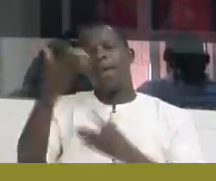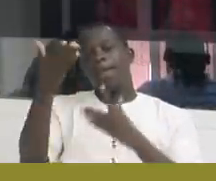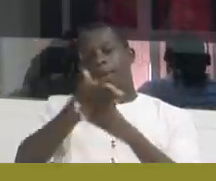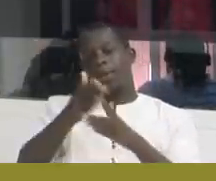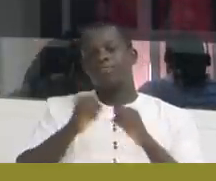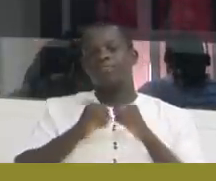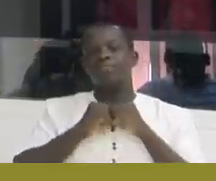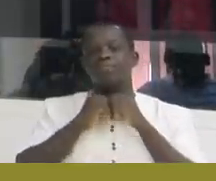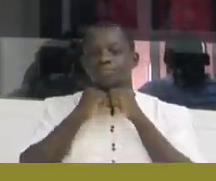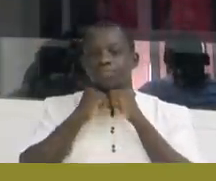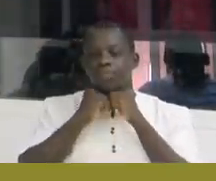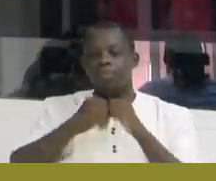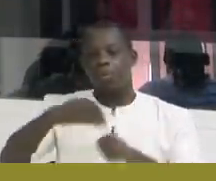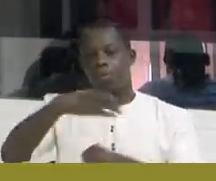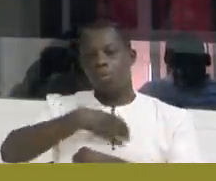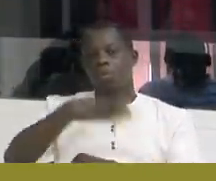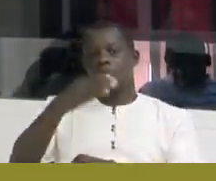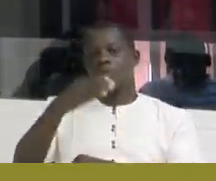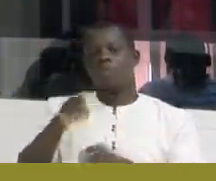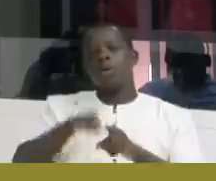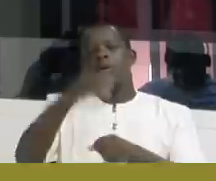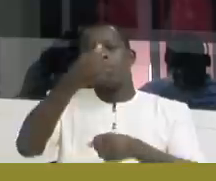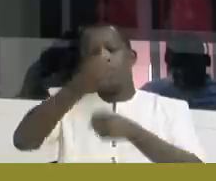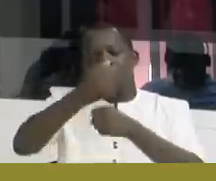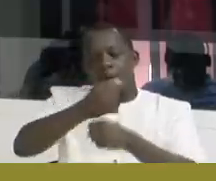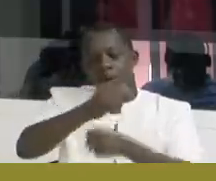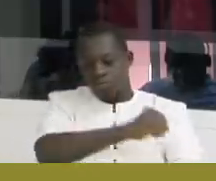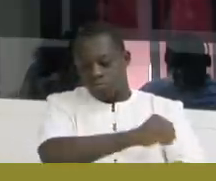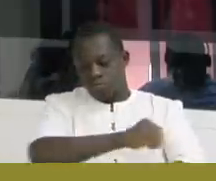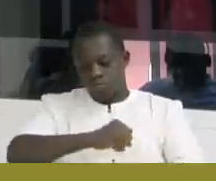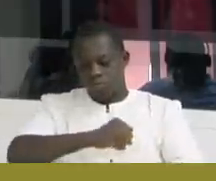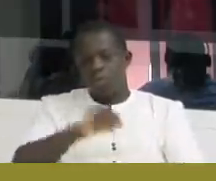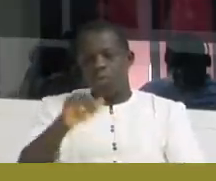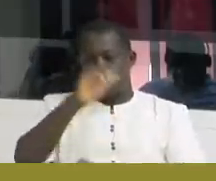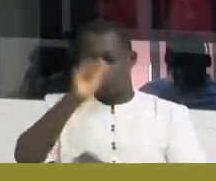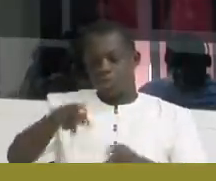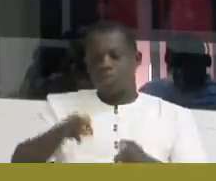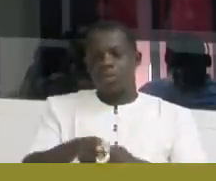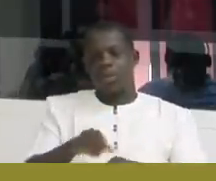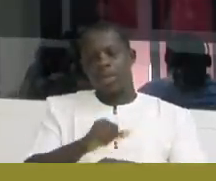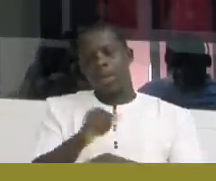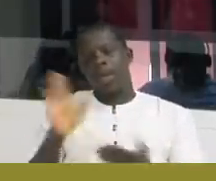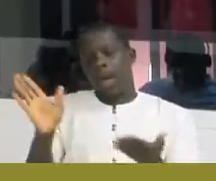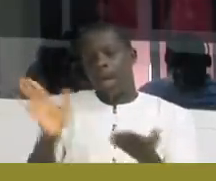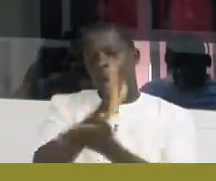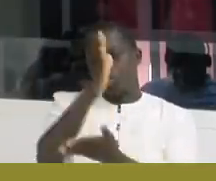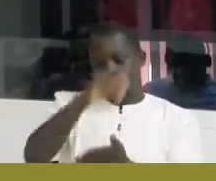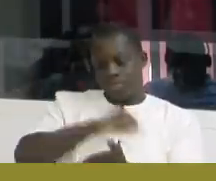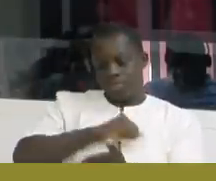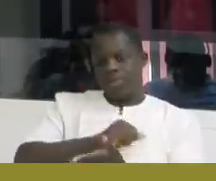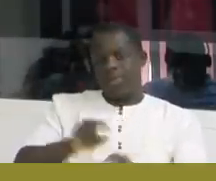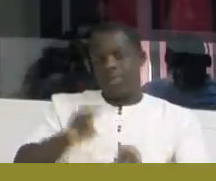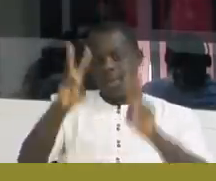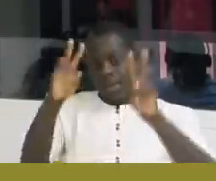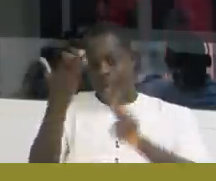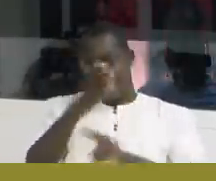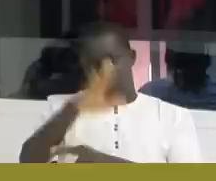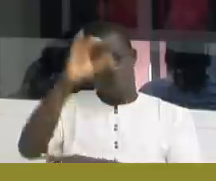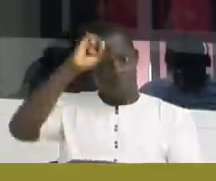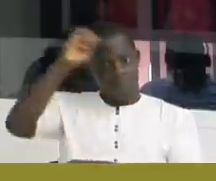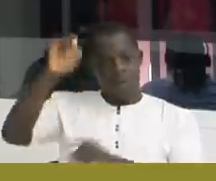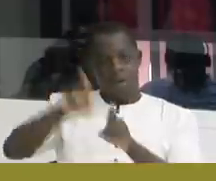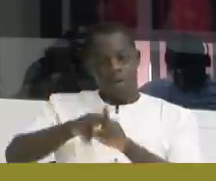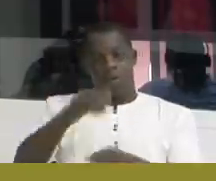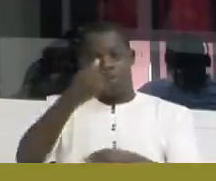Sana wanted to launch a coup, that he was going to unseat him, either he was going to shoot